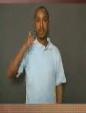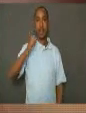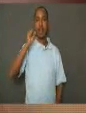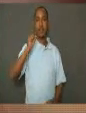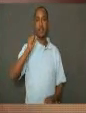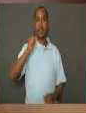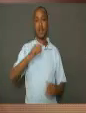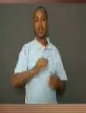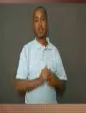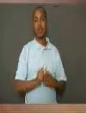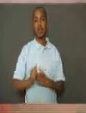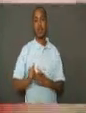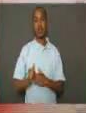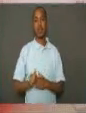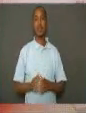it proceeds.